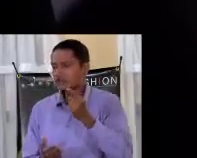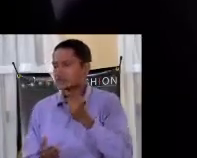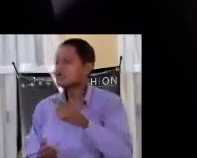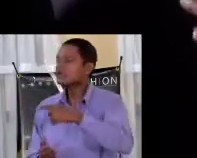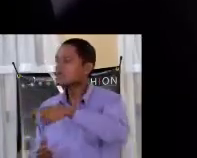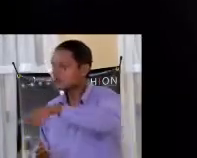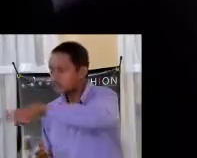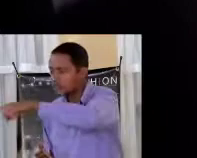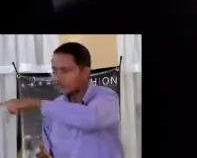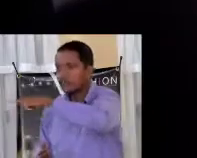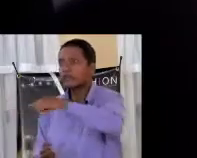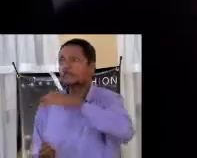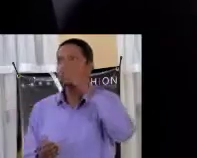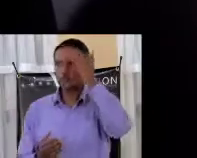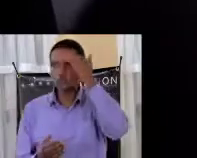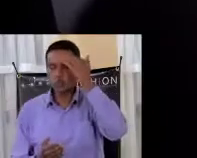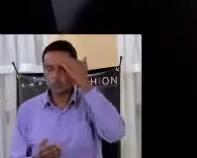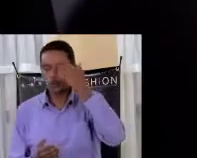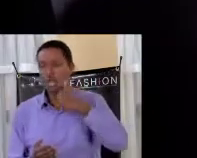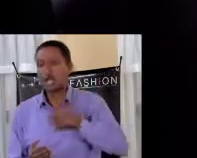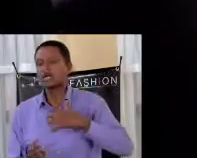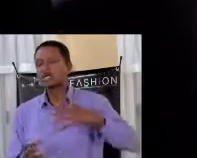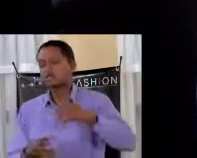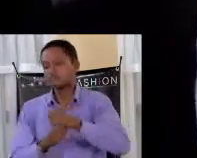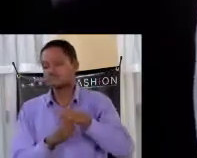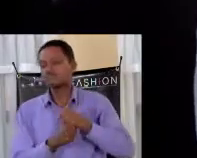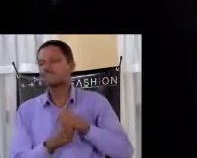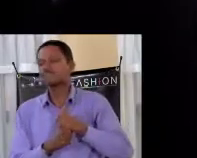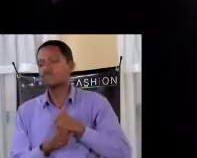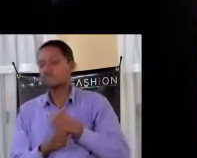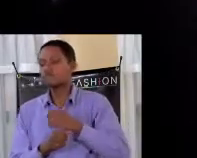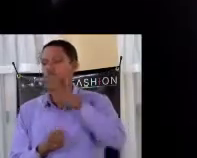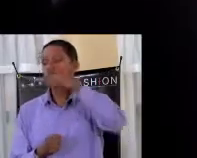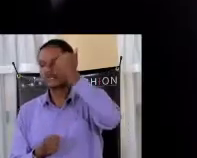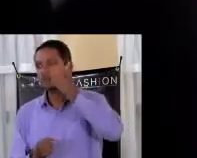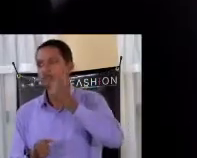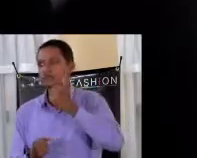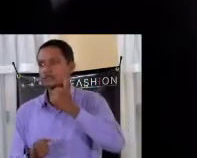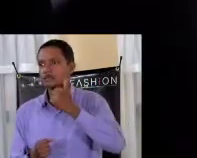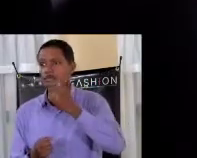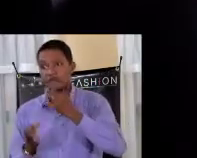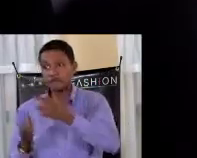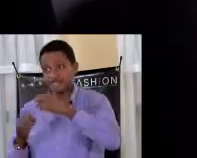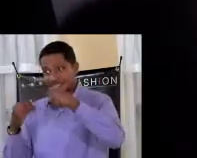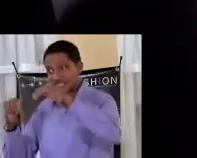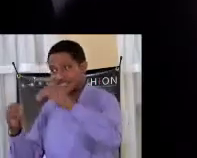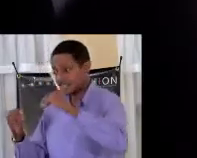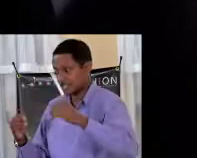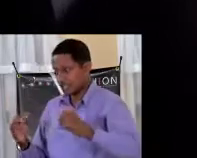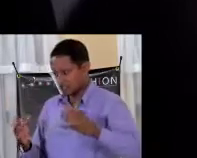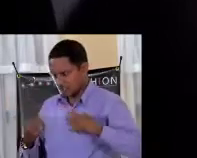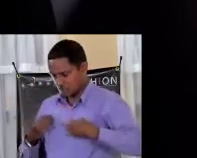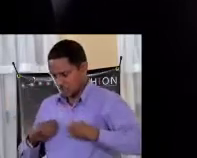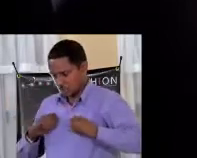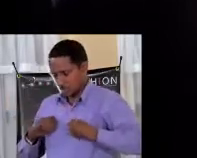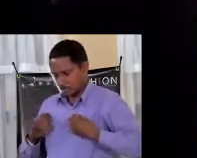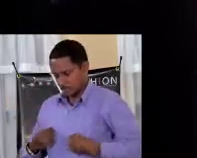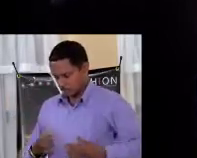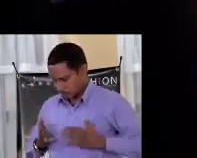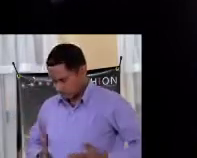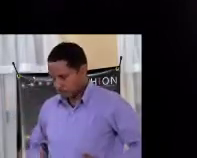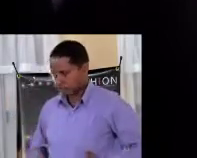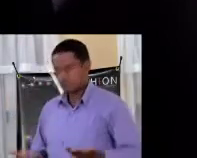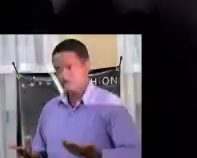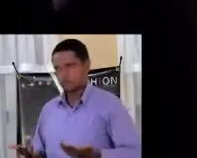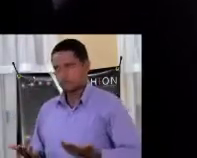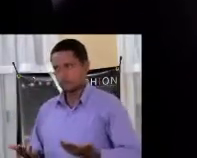in comparison to what you are selling them. If it's a jacket, if it's a shirt, it's a top, they know they could get something that looks equally